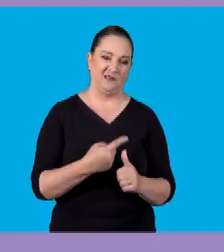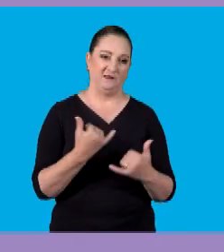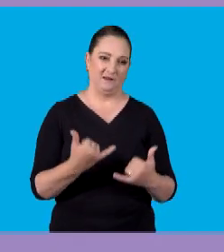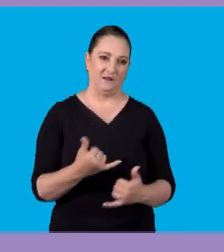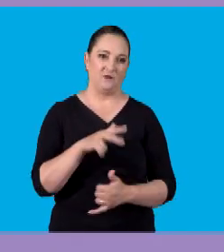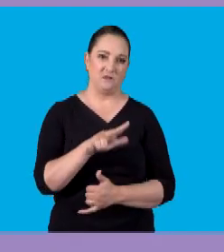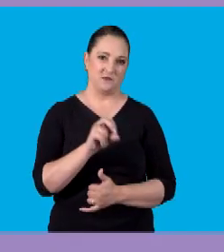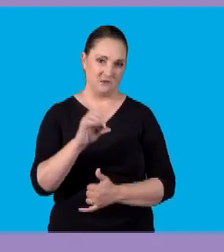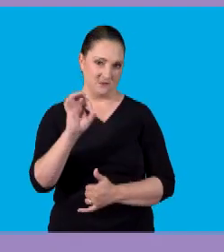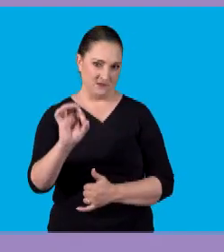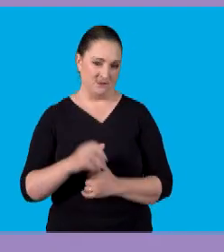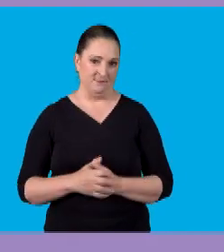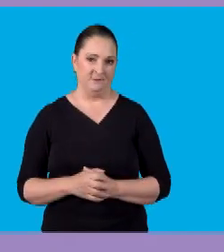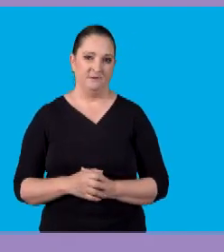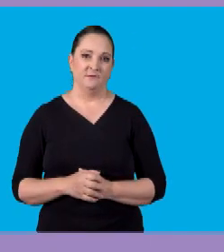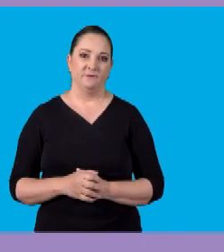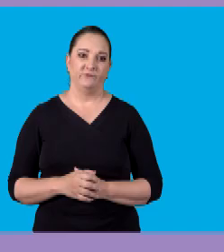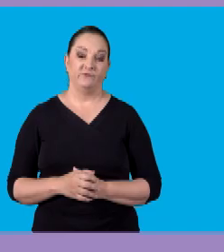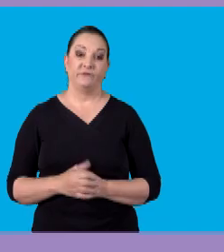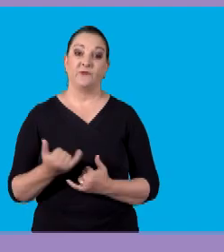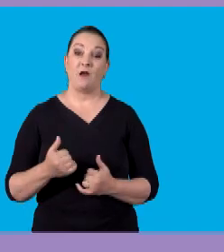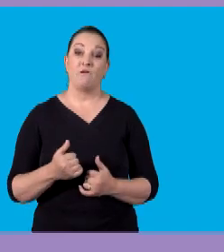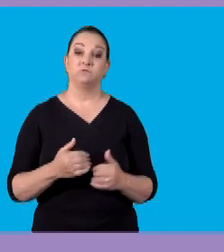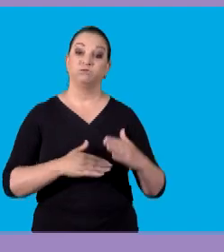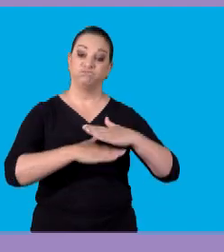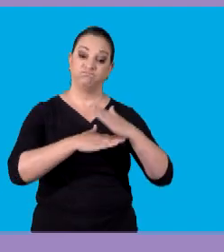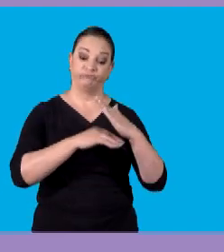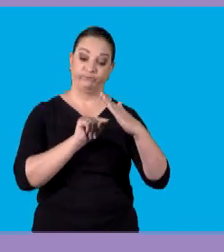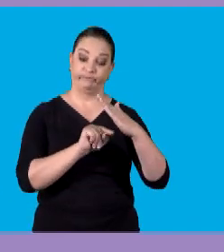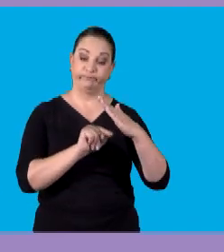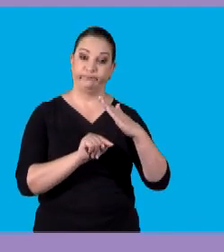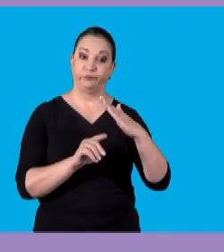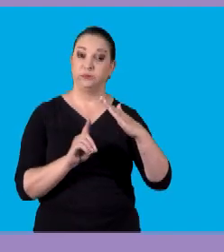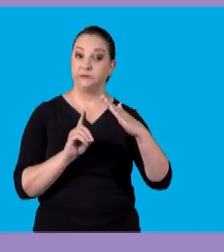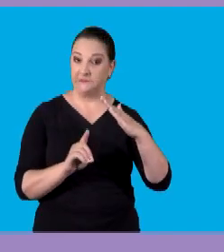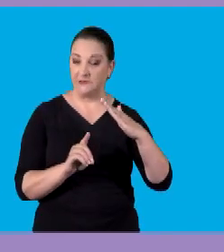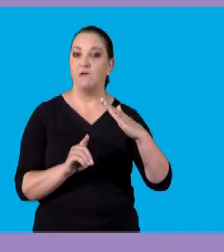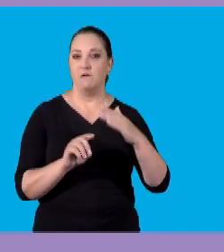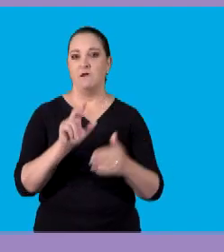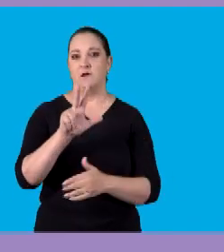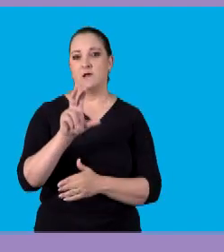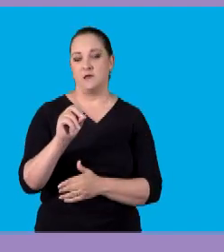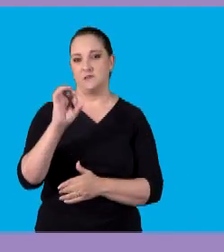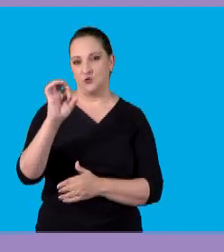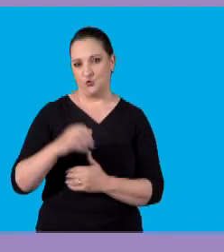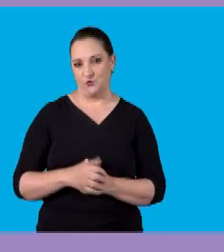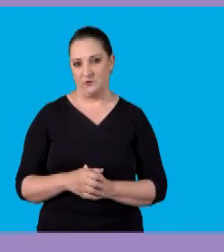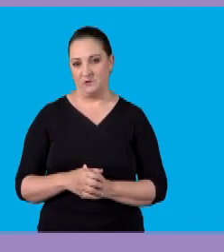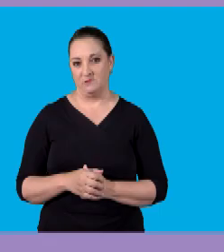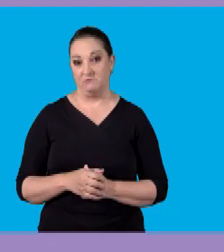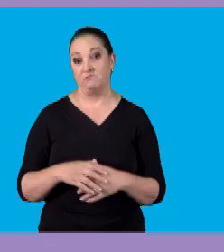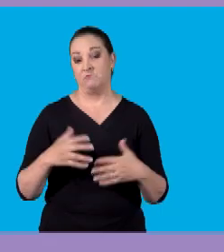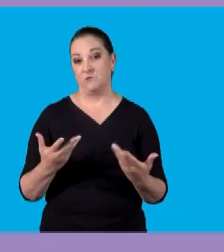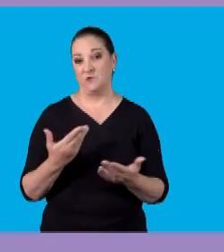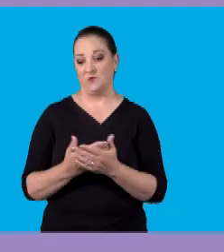D is equals to 80 degrees. So angle D will be equals to 80 degrees. Of